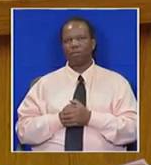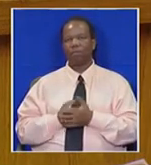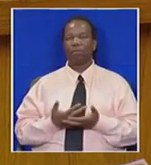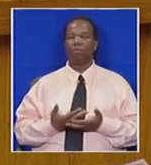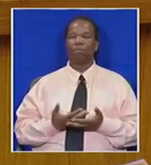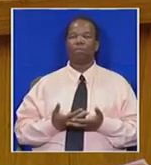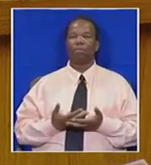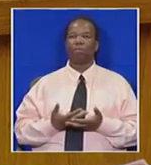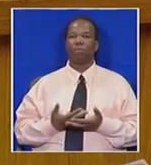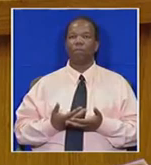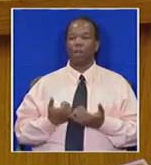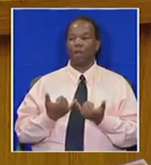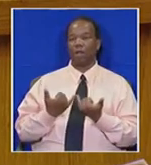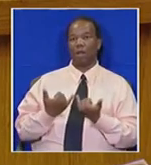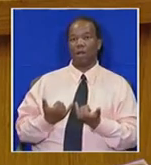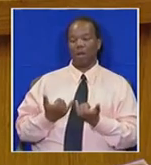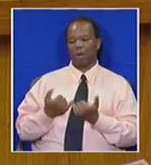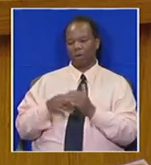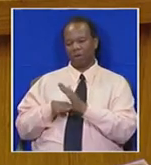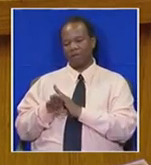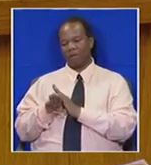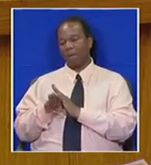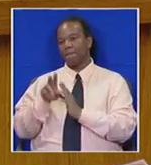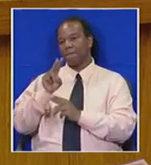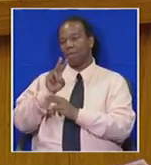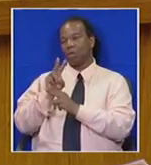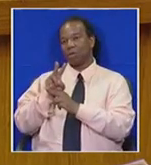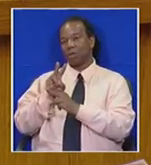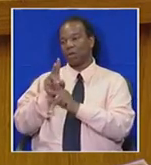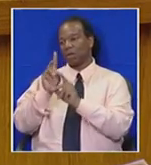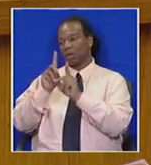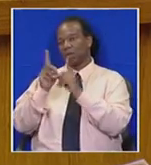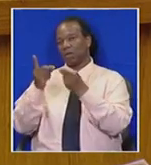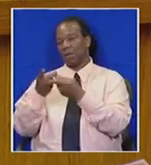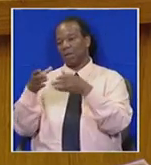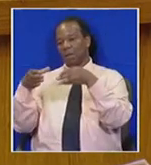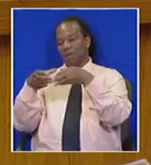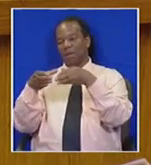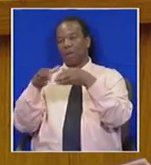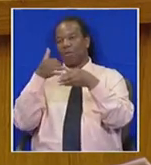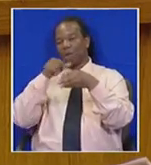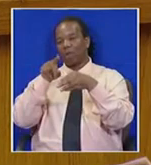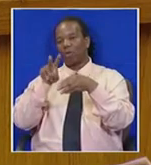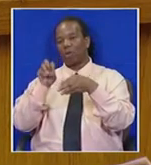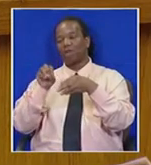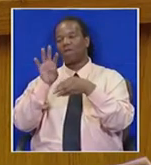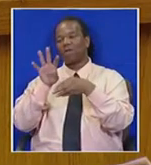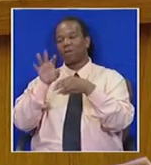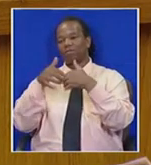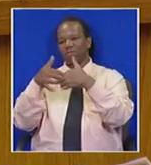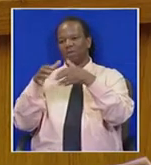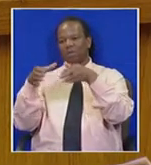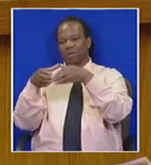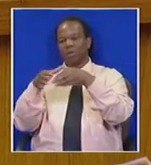We now have a Development and Planning and Monitoring and Evaluation Department created in 2014, where the